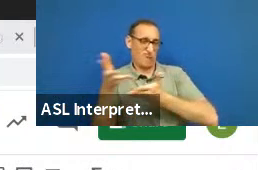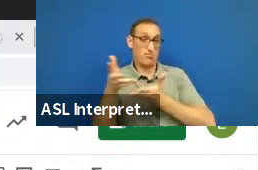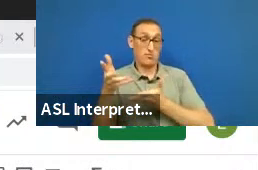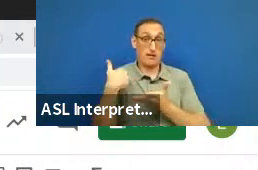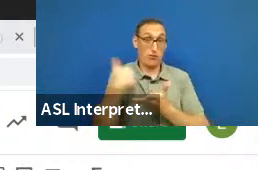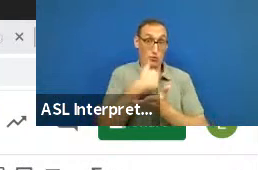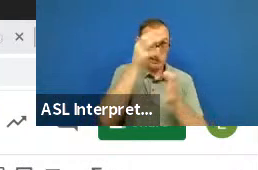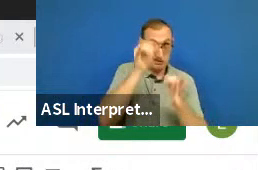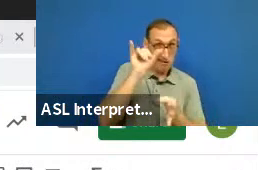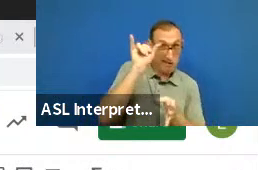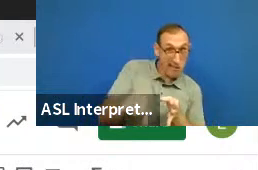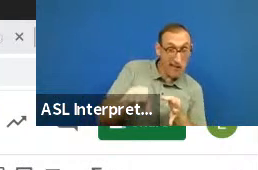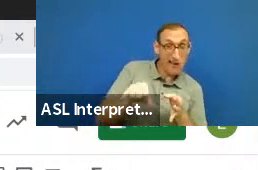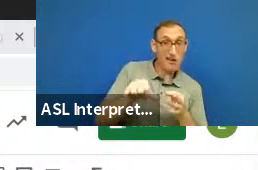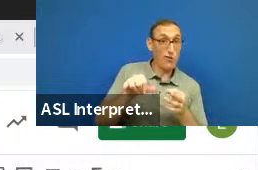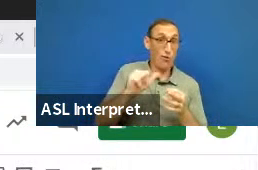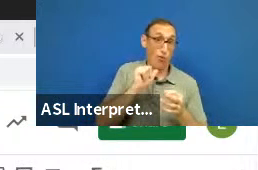another